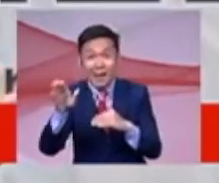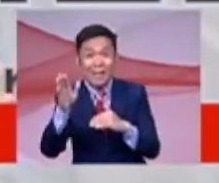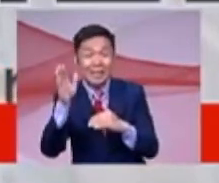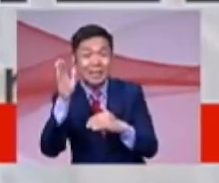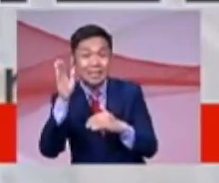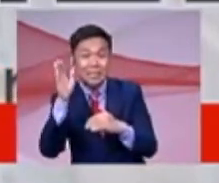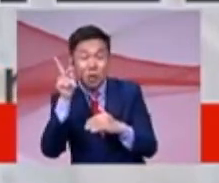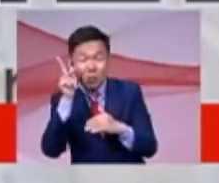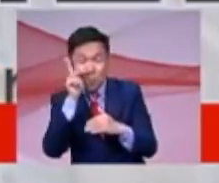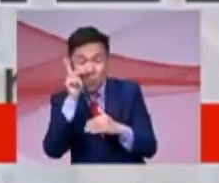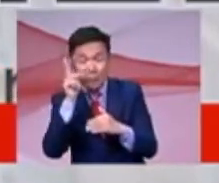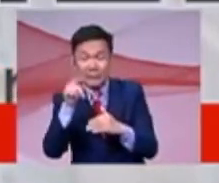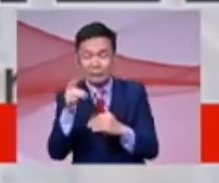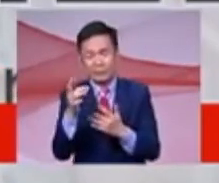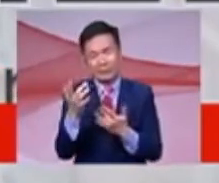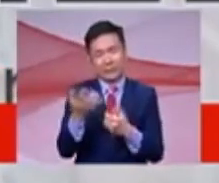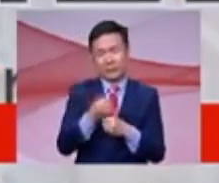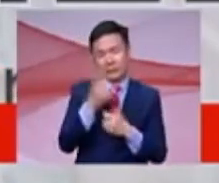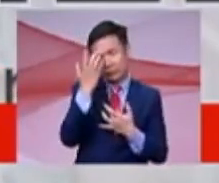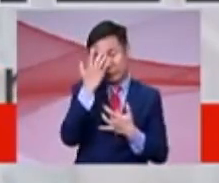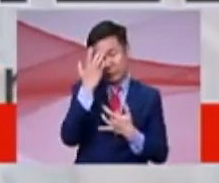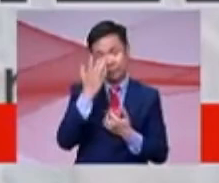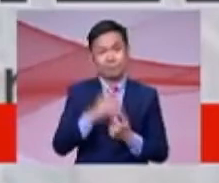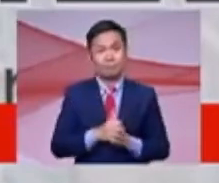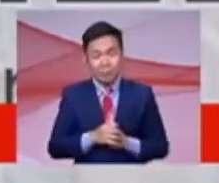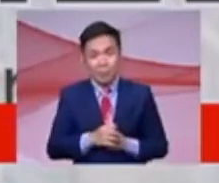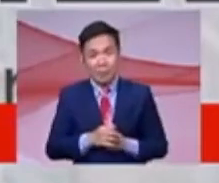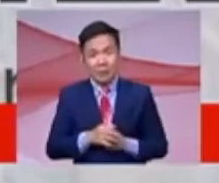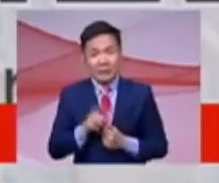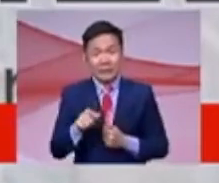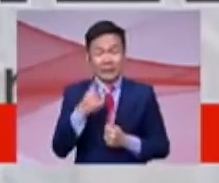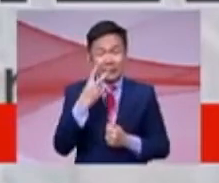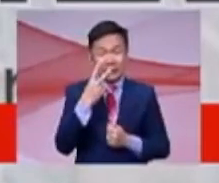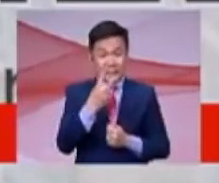he got the infection, and we have screened